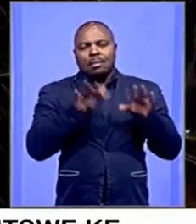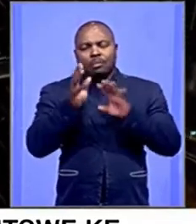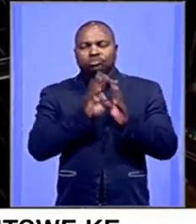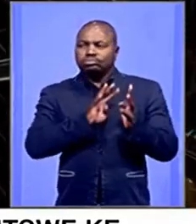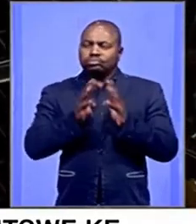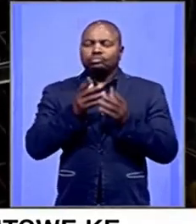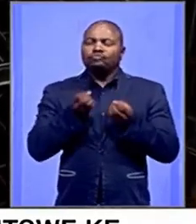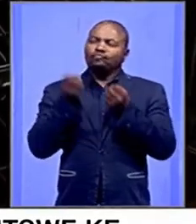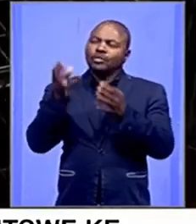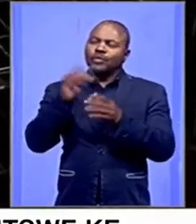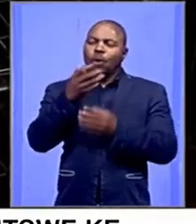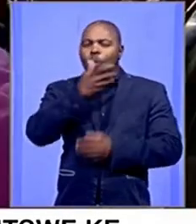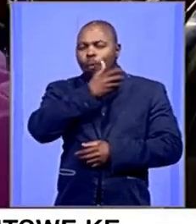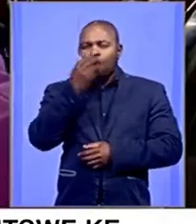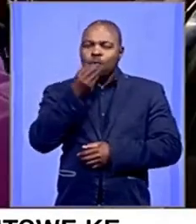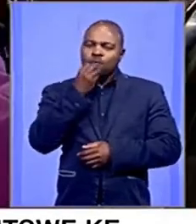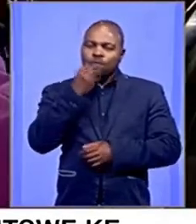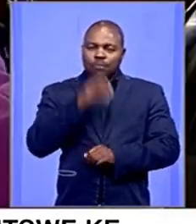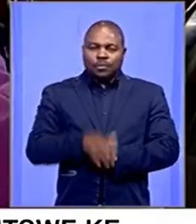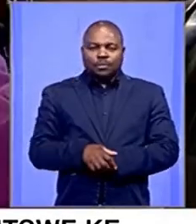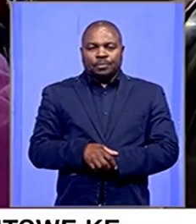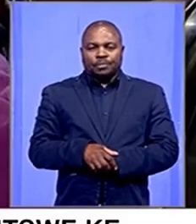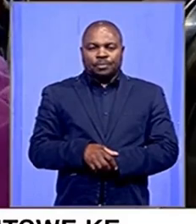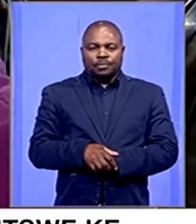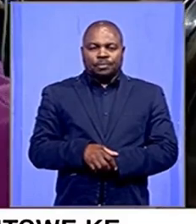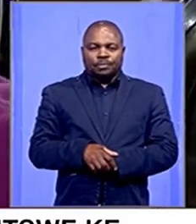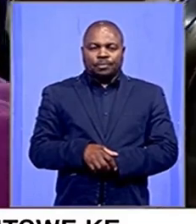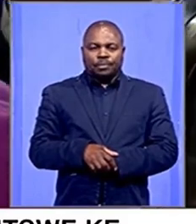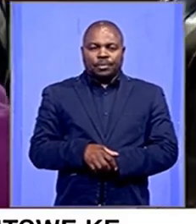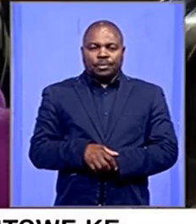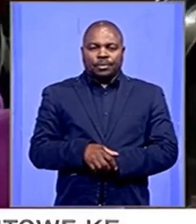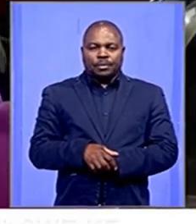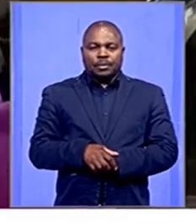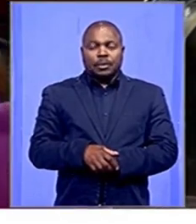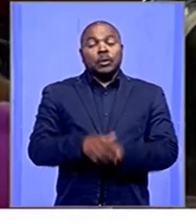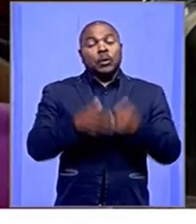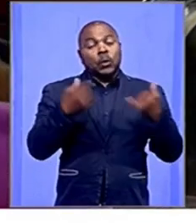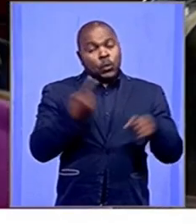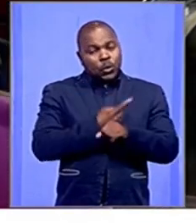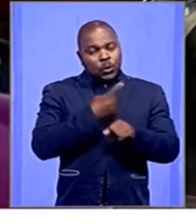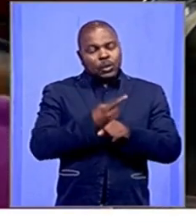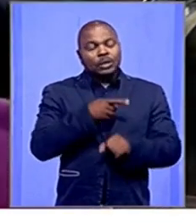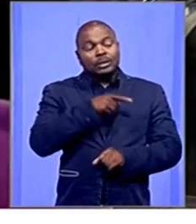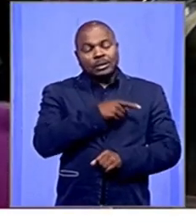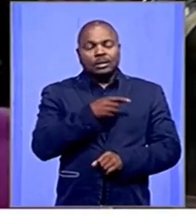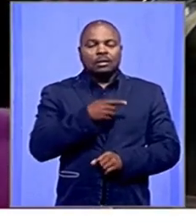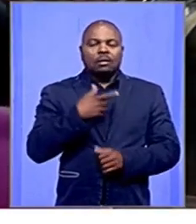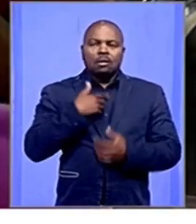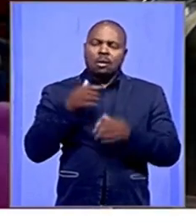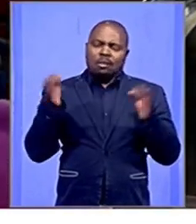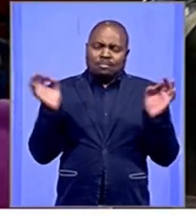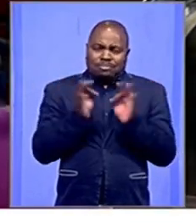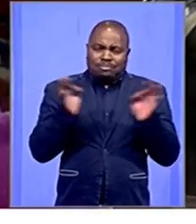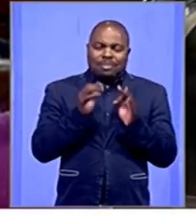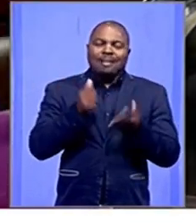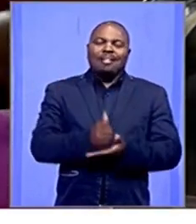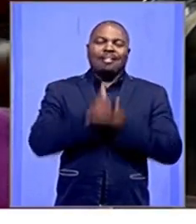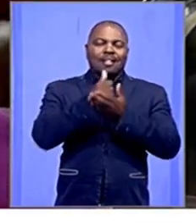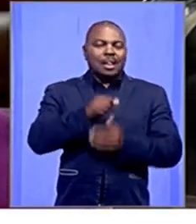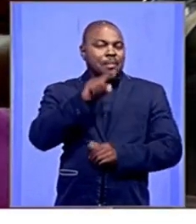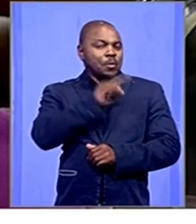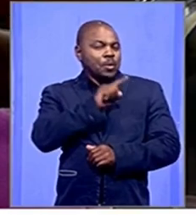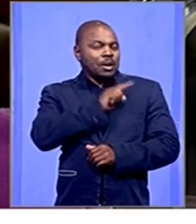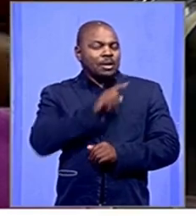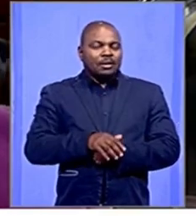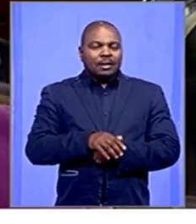ka dijo tse futhumetseng. Go injalo lokuthi sikala speaker every day go tokwana mhlanje kishitshile ngoba o ri mohatsela ona o ba thusitse a holoka ha